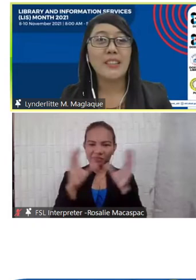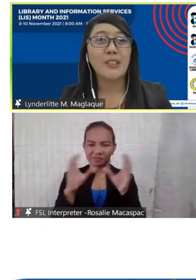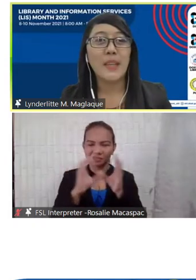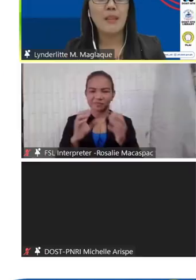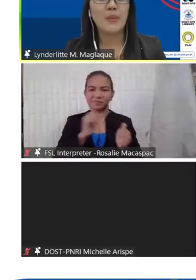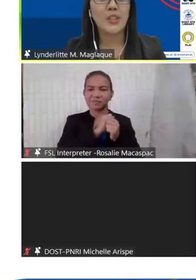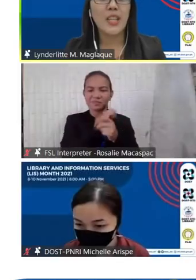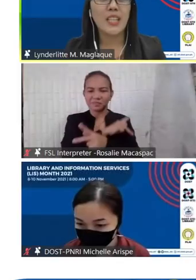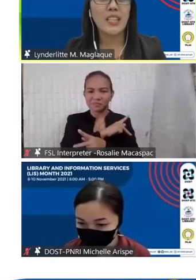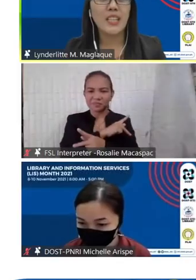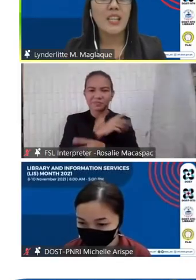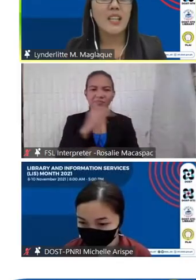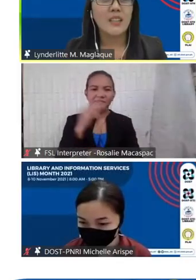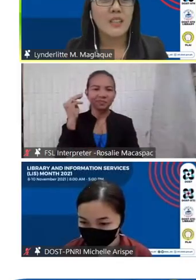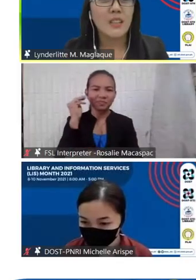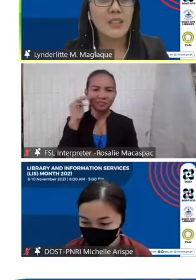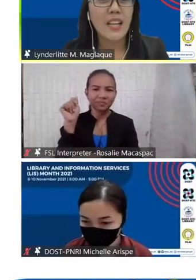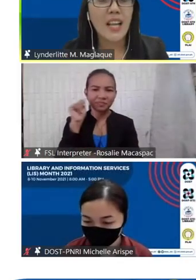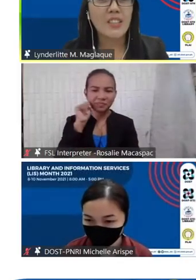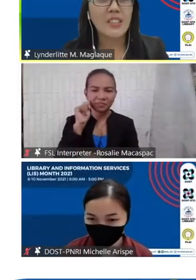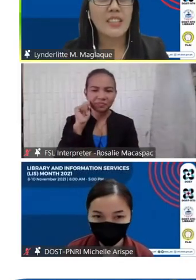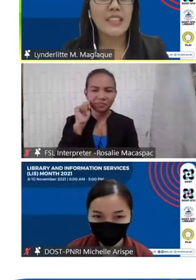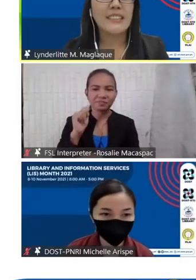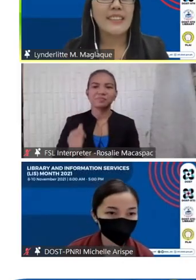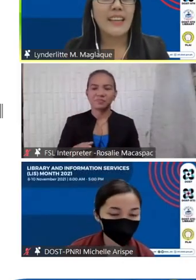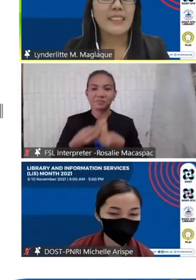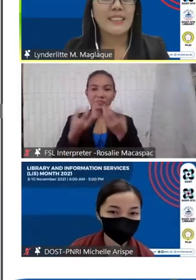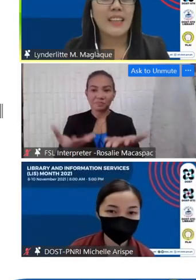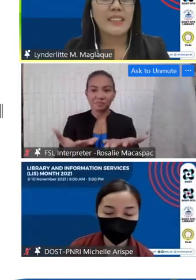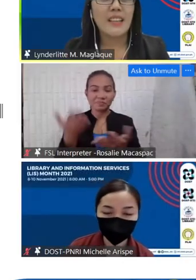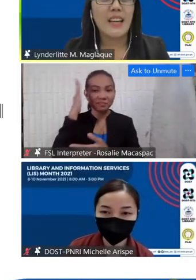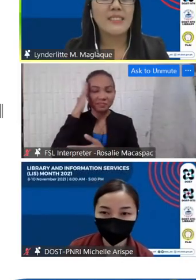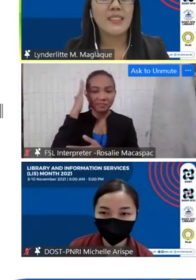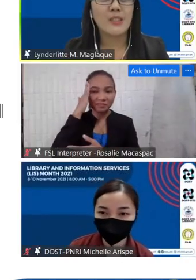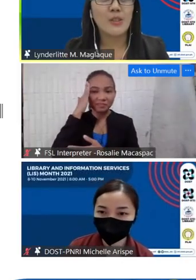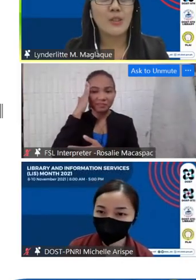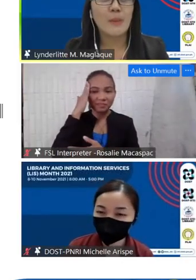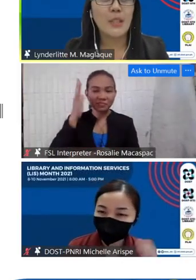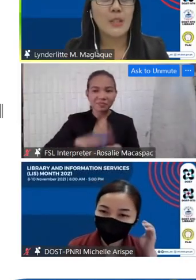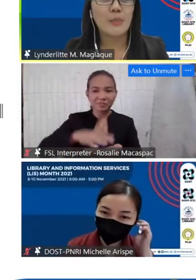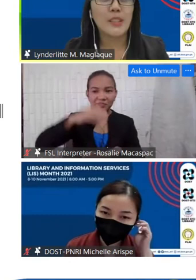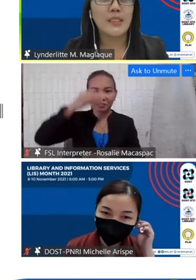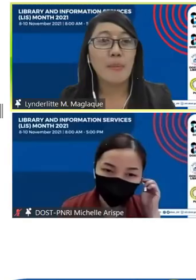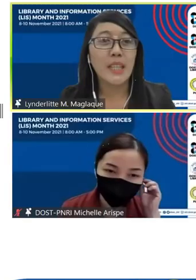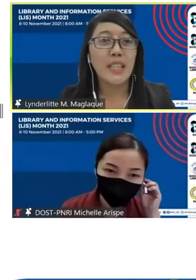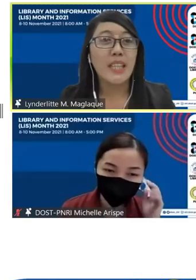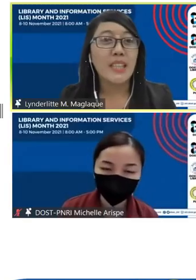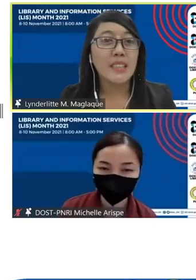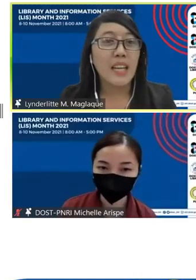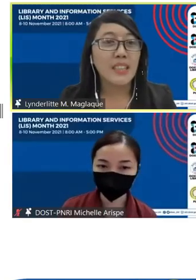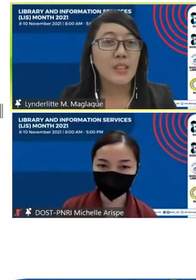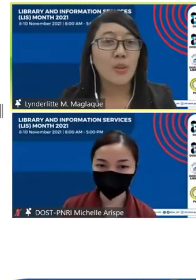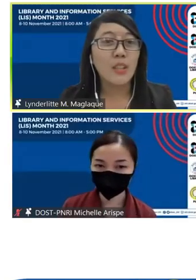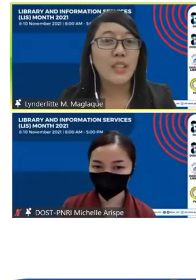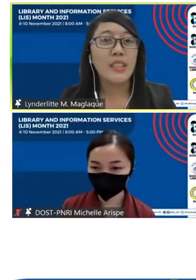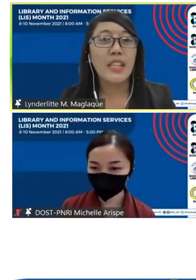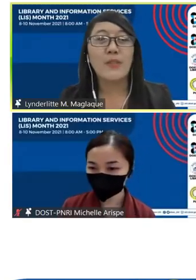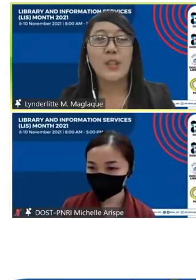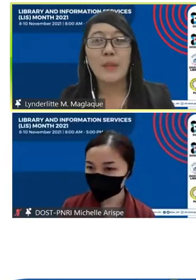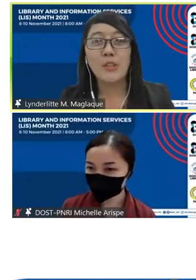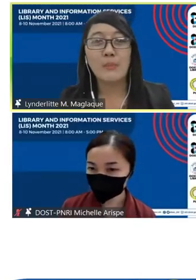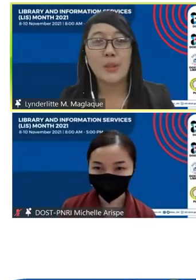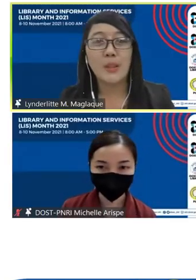B. Arispe for sharing her knowledge and insights as a resource speaker for the topic titled